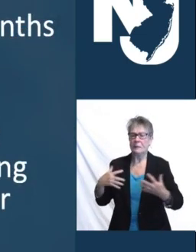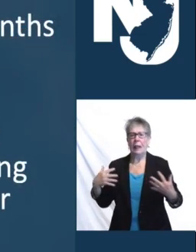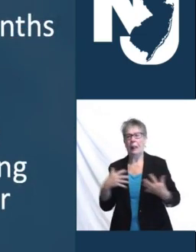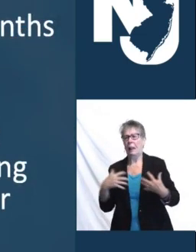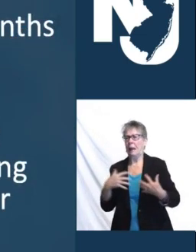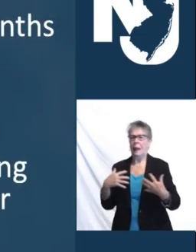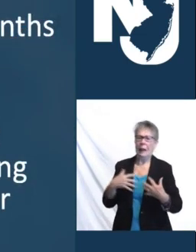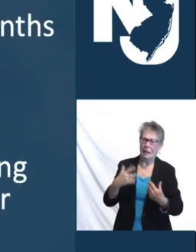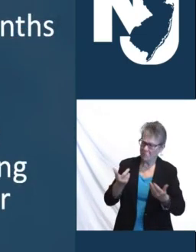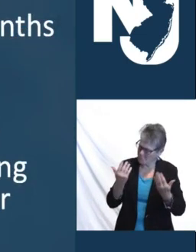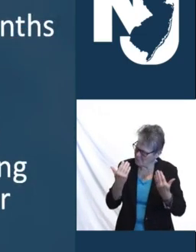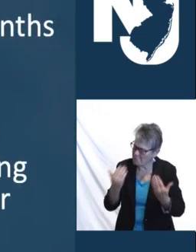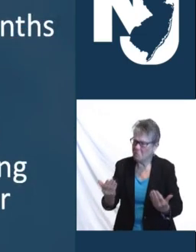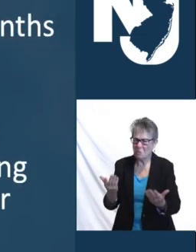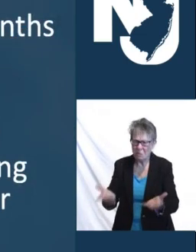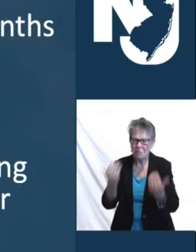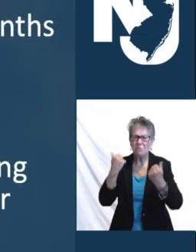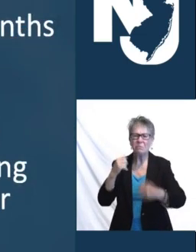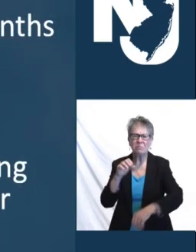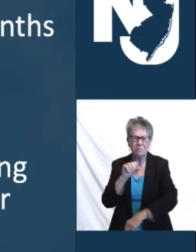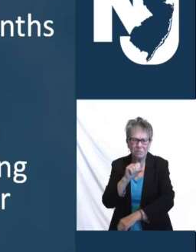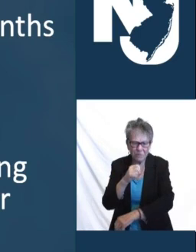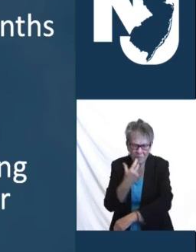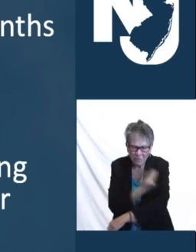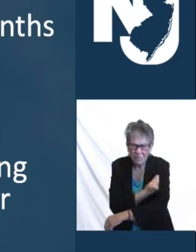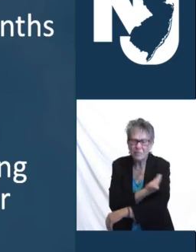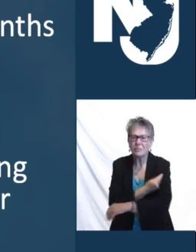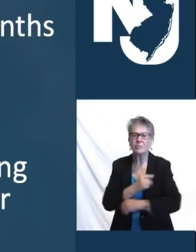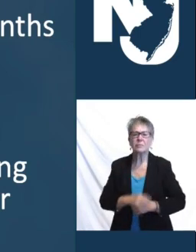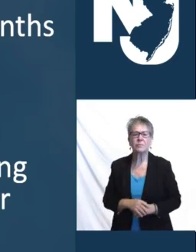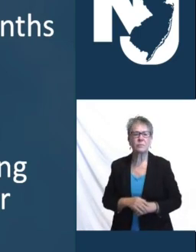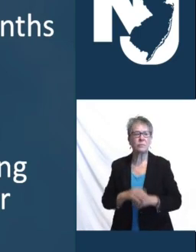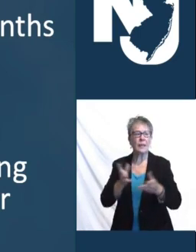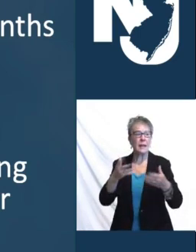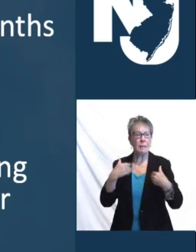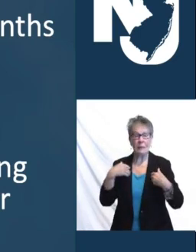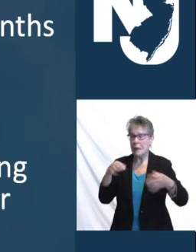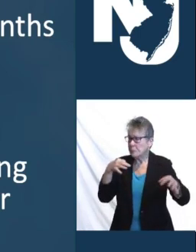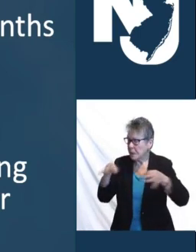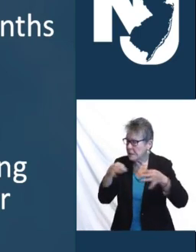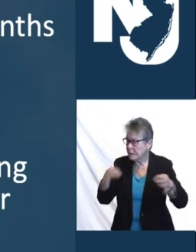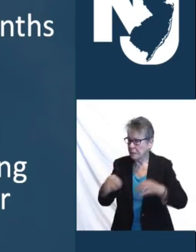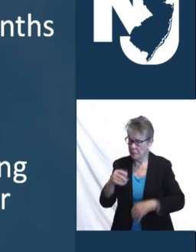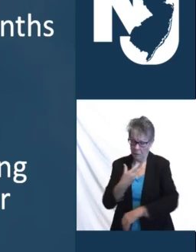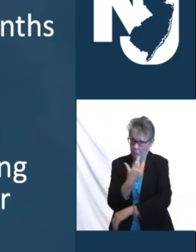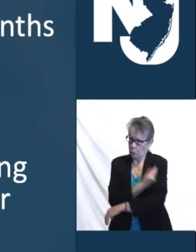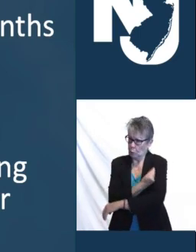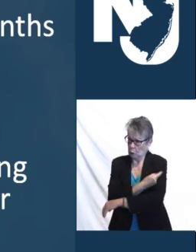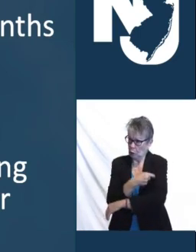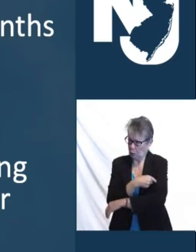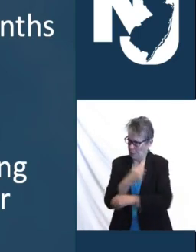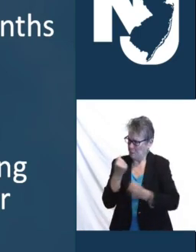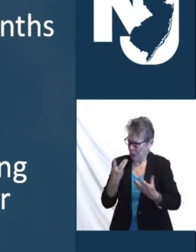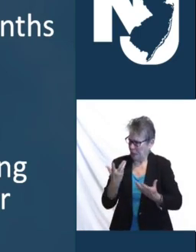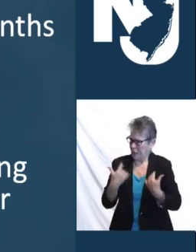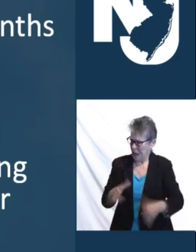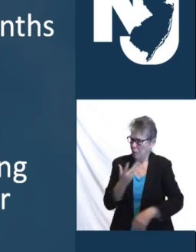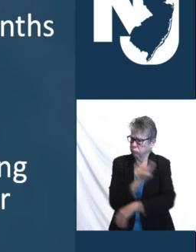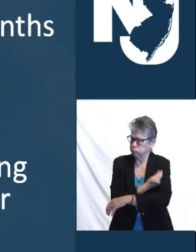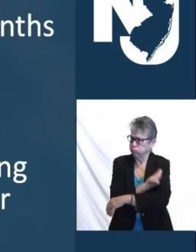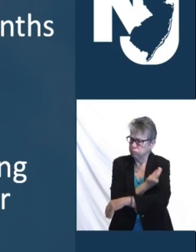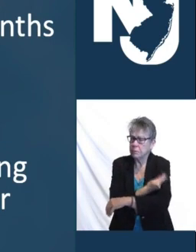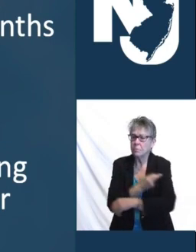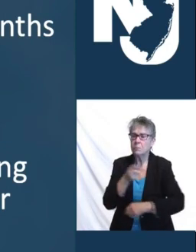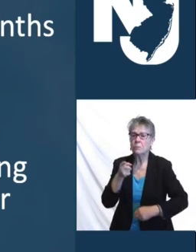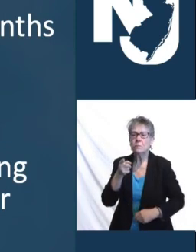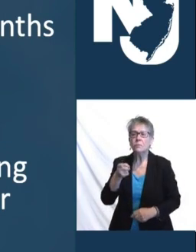even more simple in the days ahead. If you're over 65 years or older, and it's been 6 months since